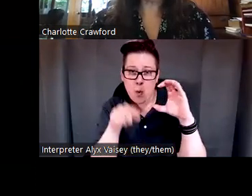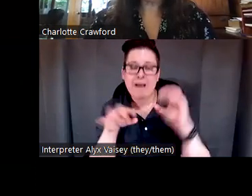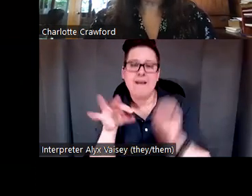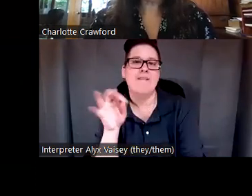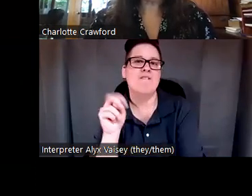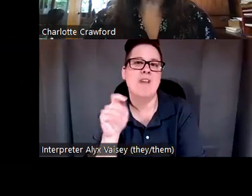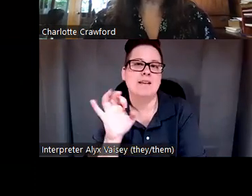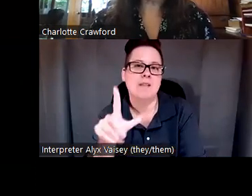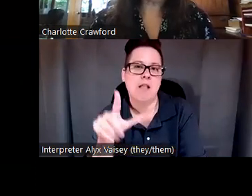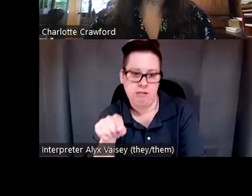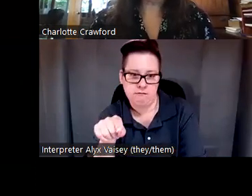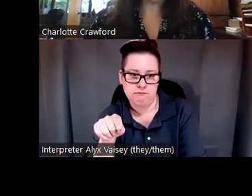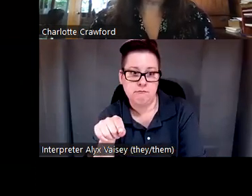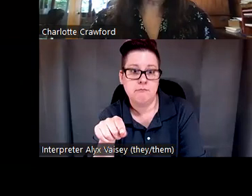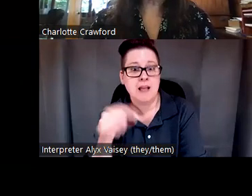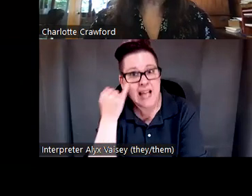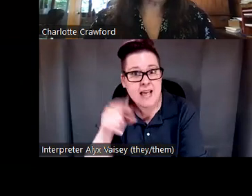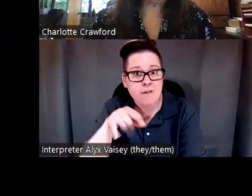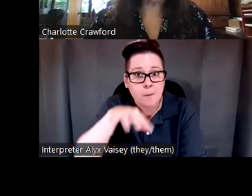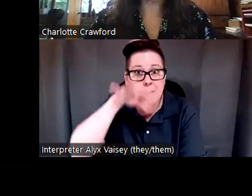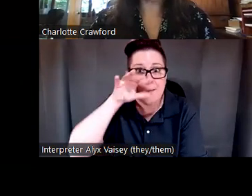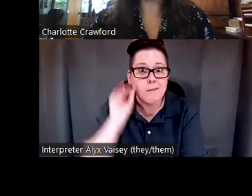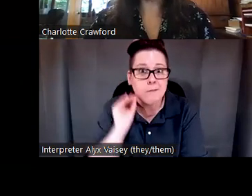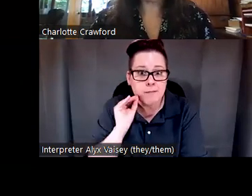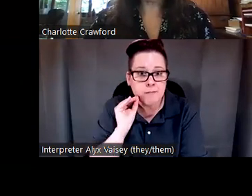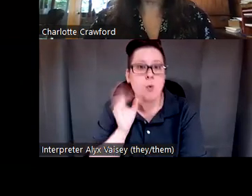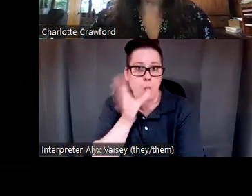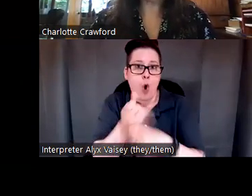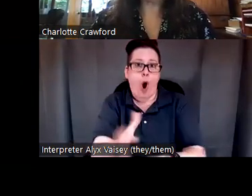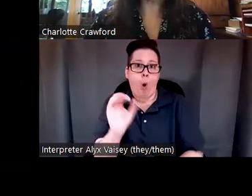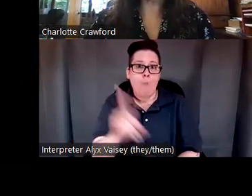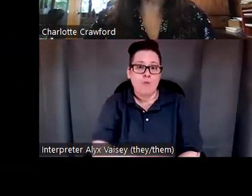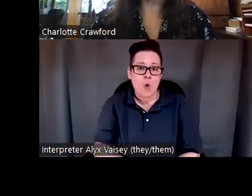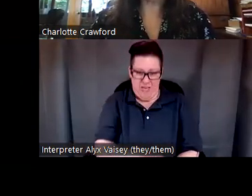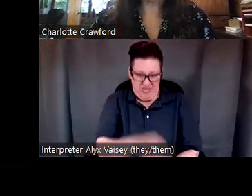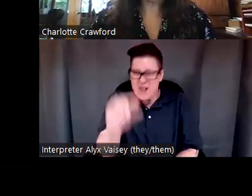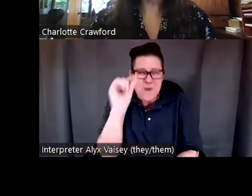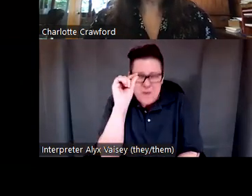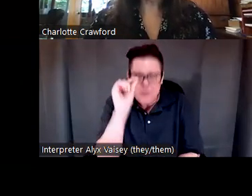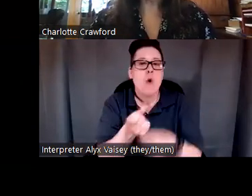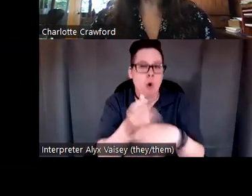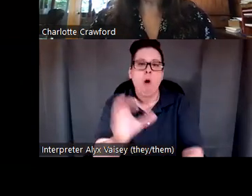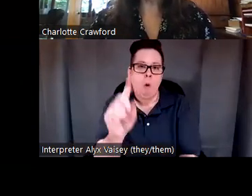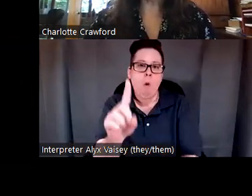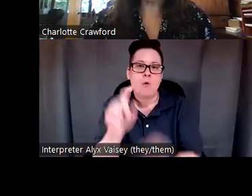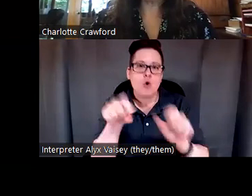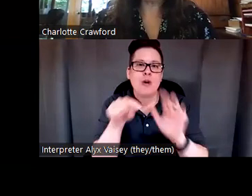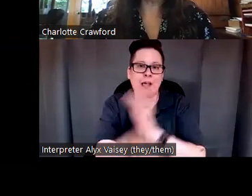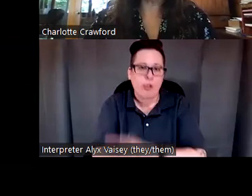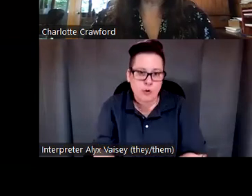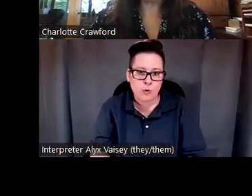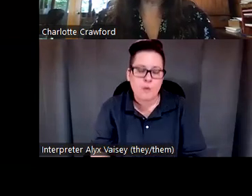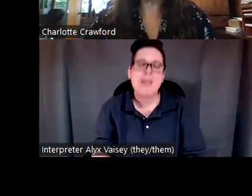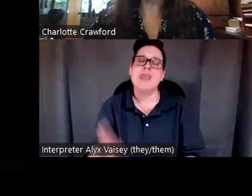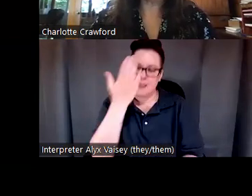fentanyl that if you inhaled that, you would overdose. It could potentially kill you. This is why it's so important